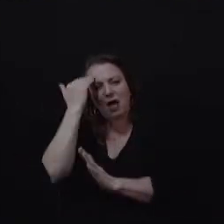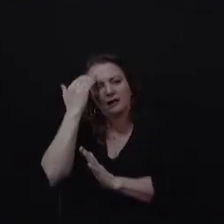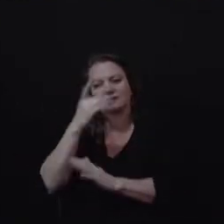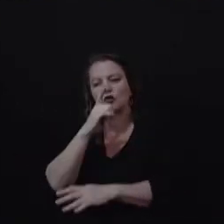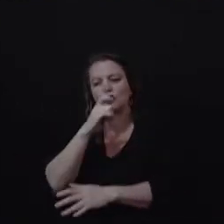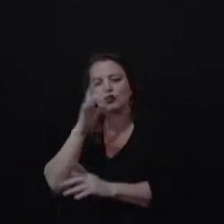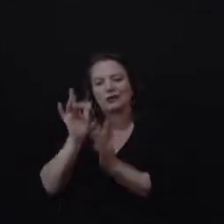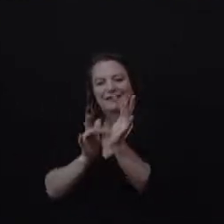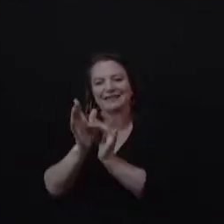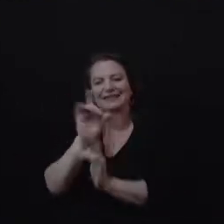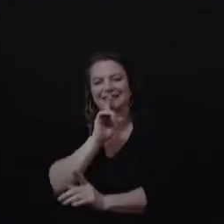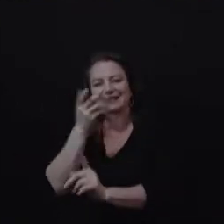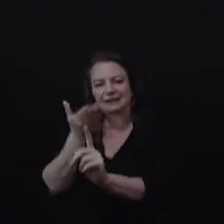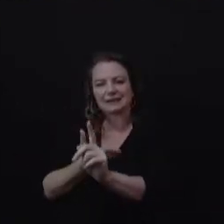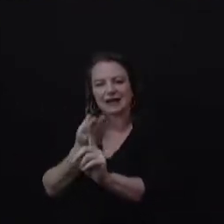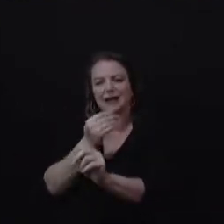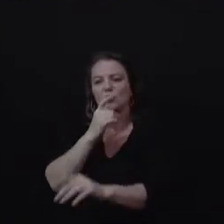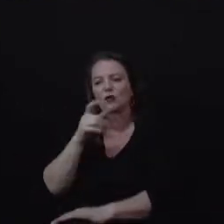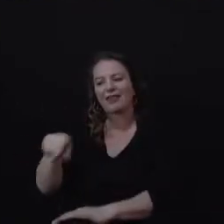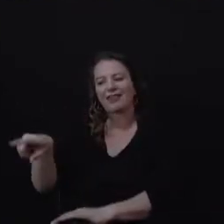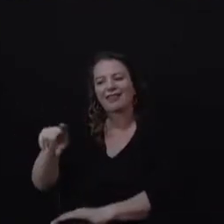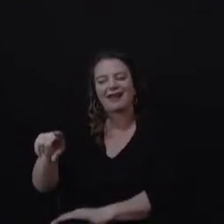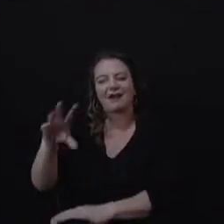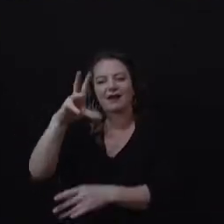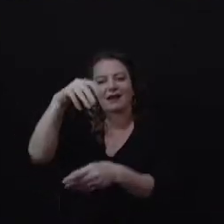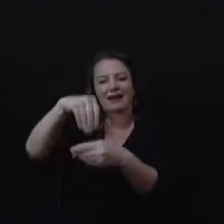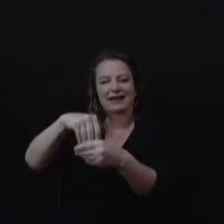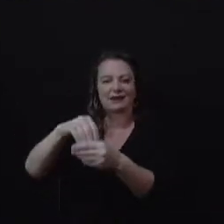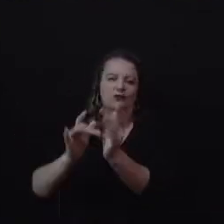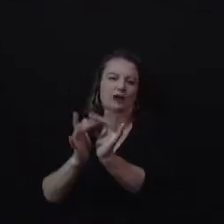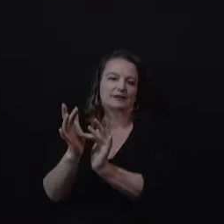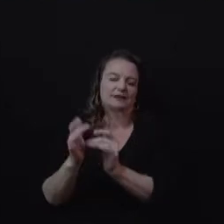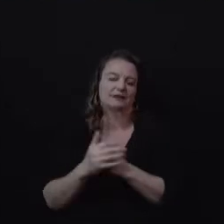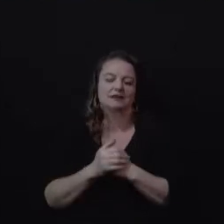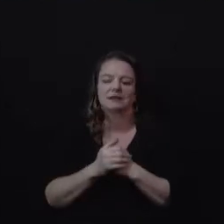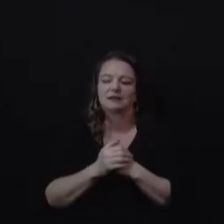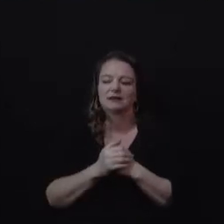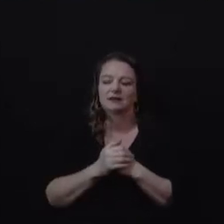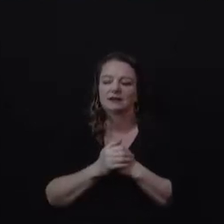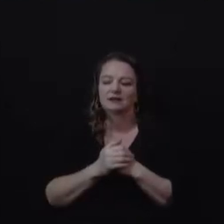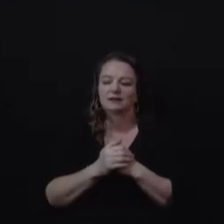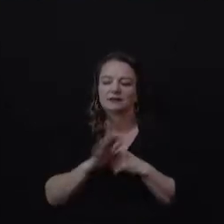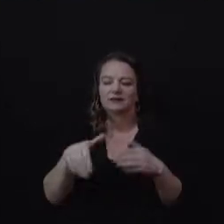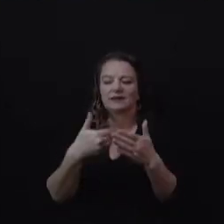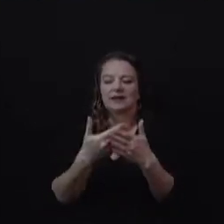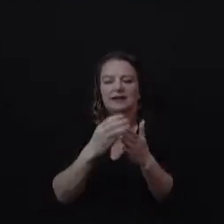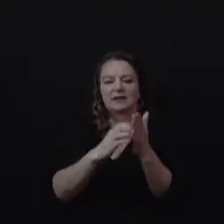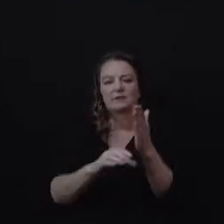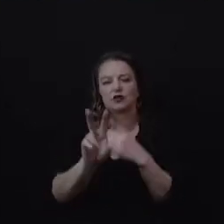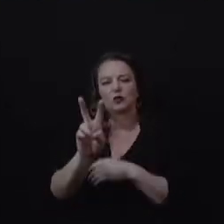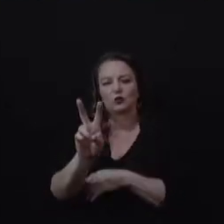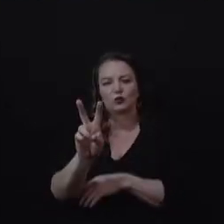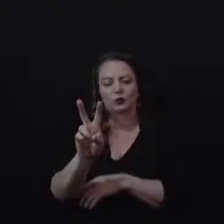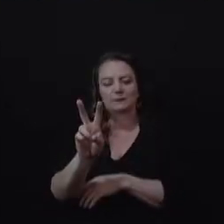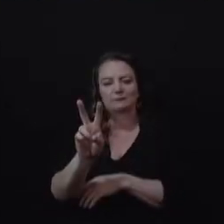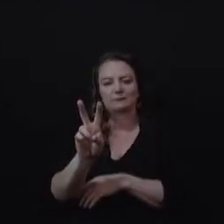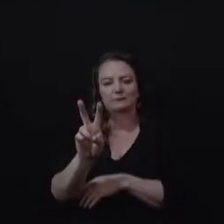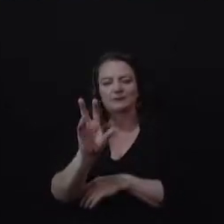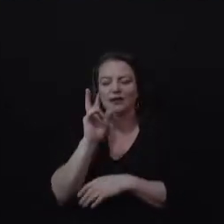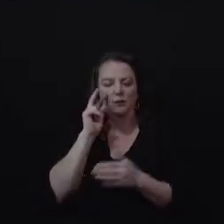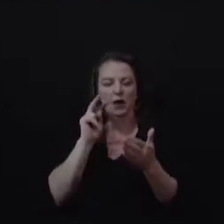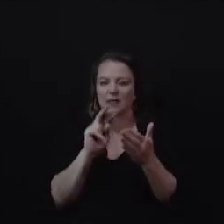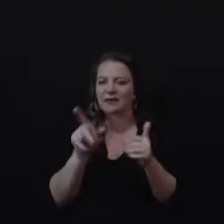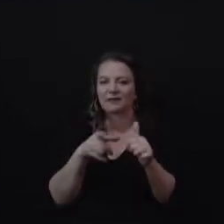is and who they are in Christ. When we get to chapter two, which we are just going to look at the first